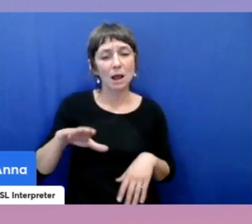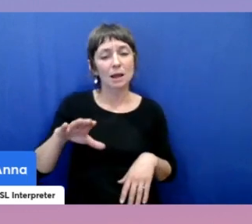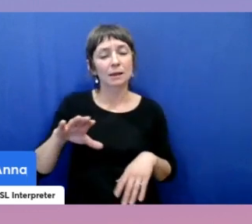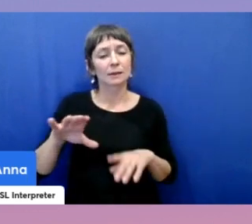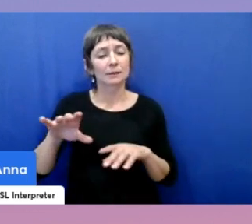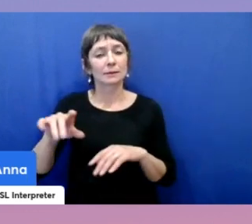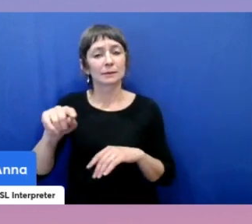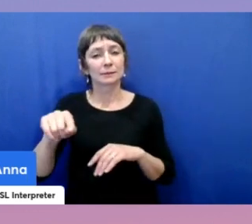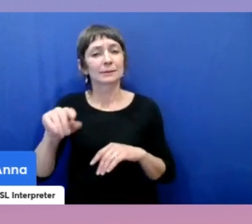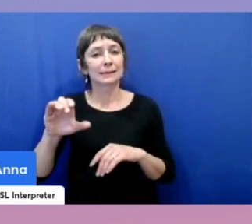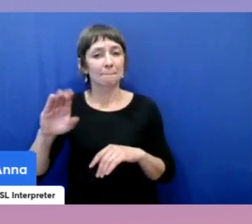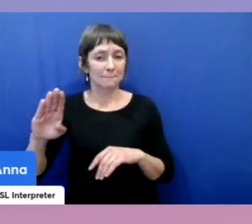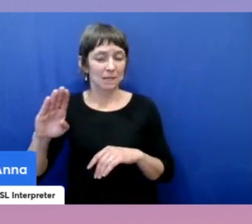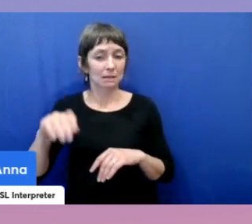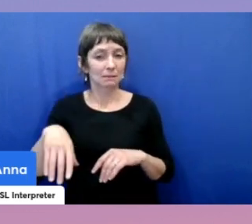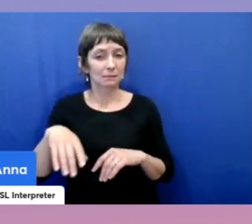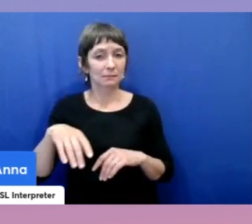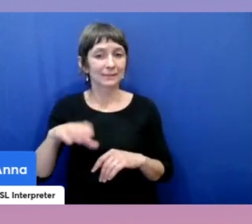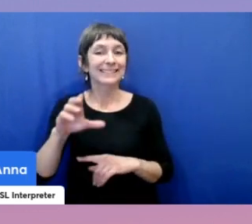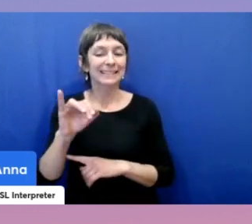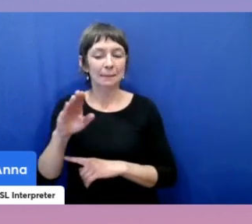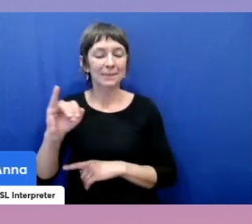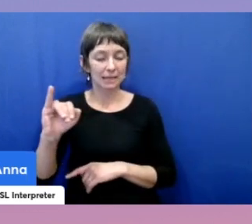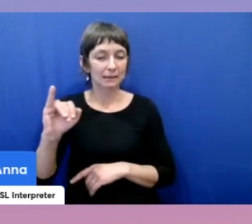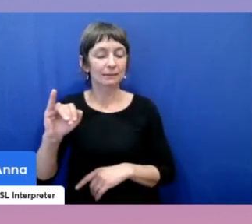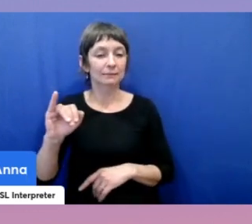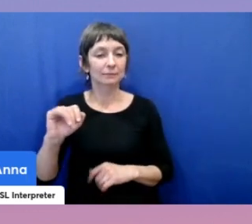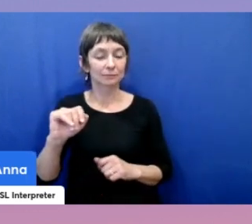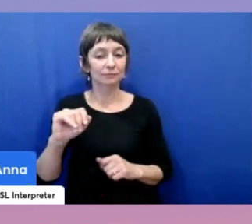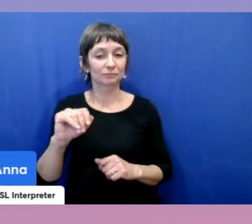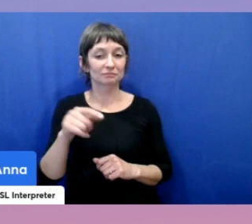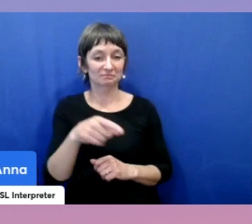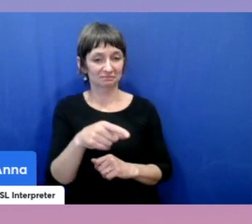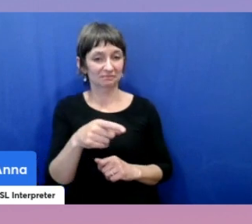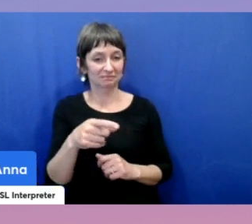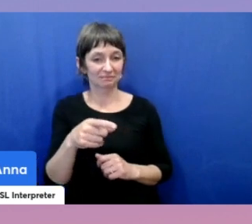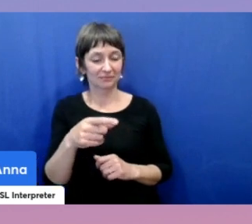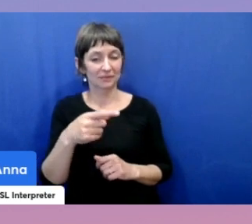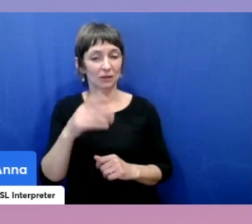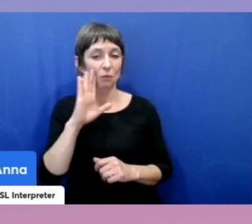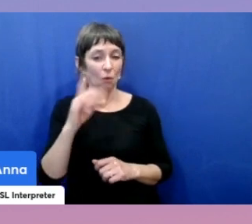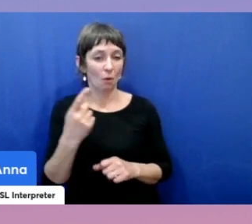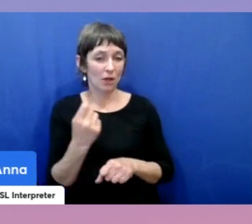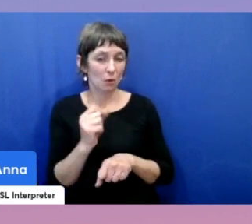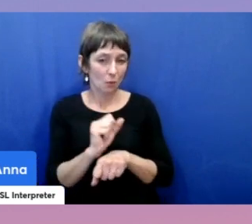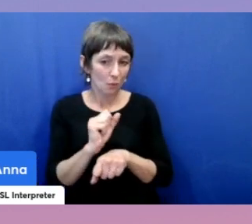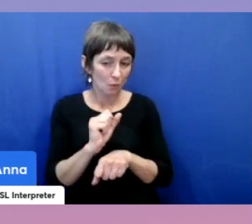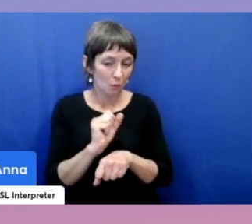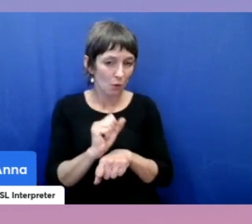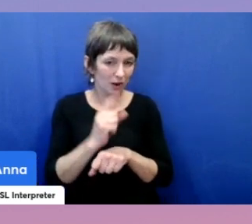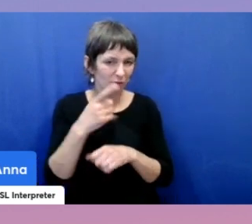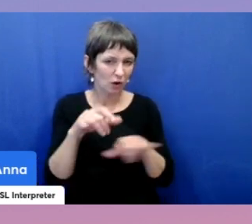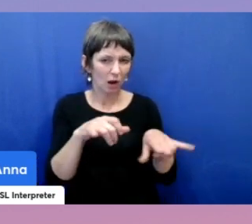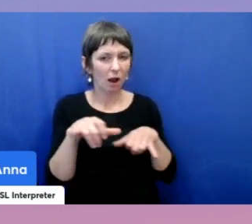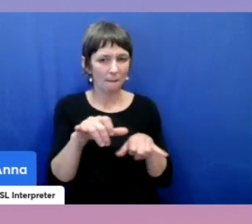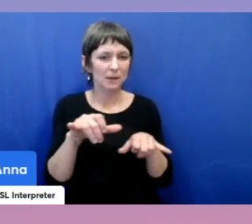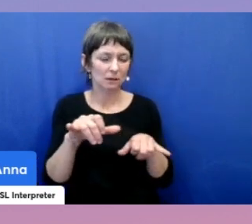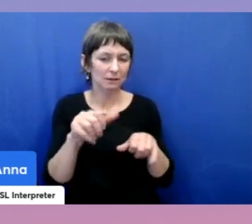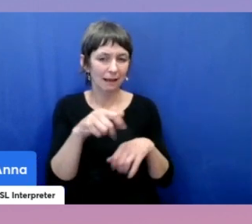dynamic template we have, and we're still using this until now. And this is only working for common application deployment.